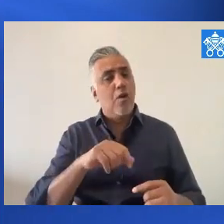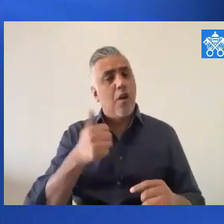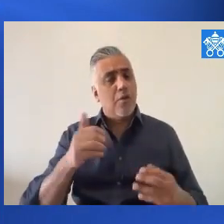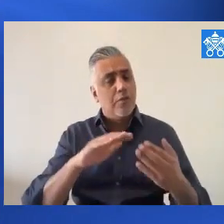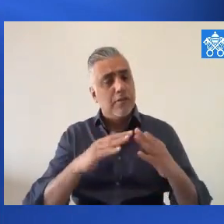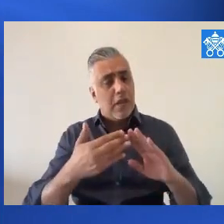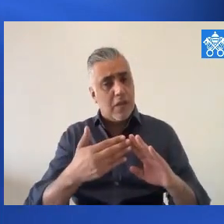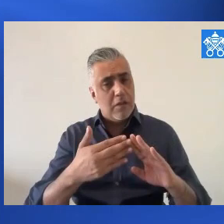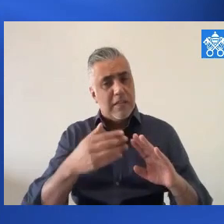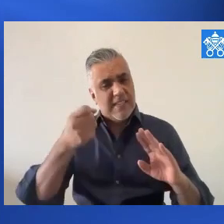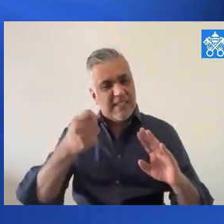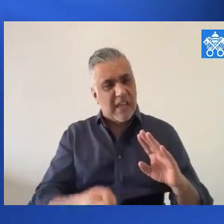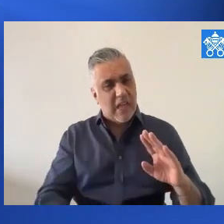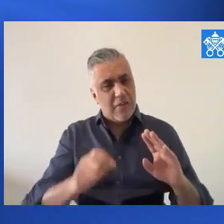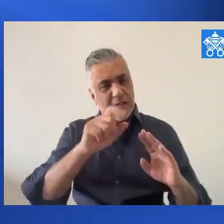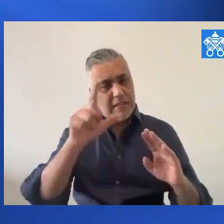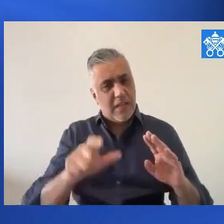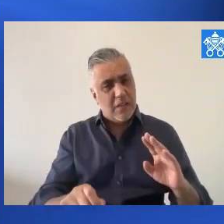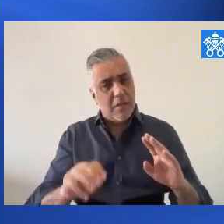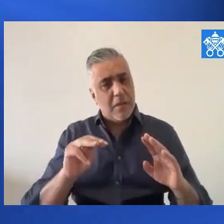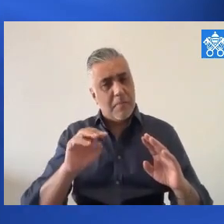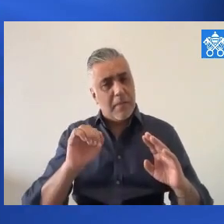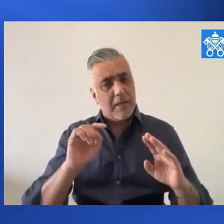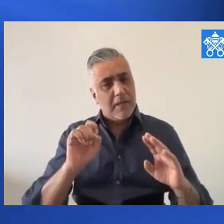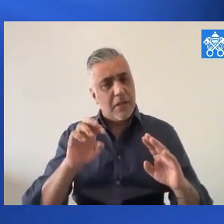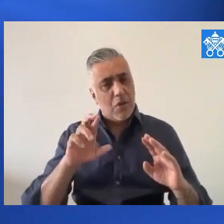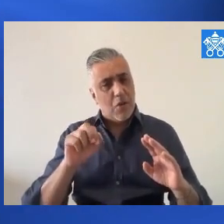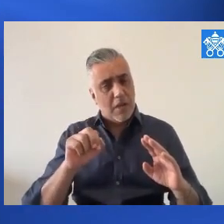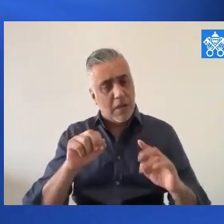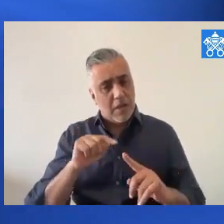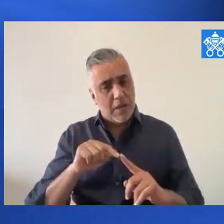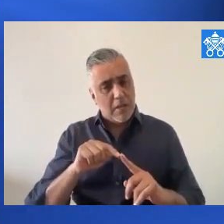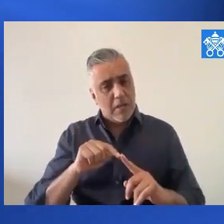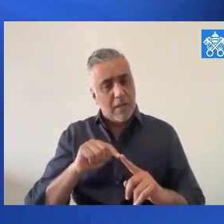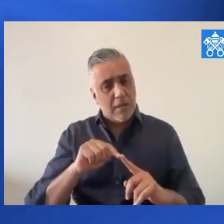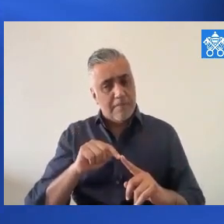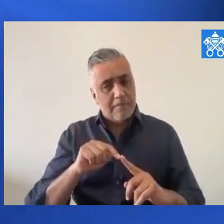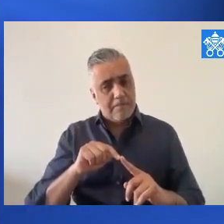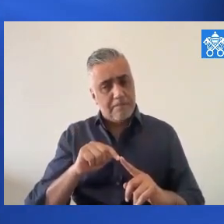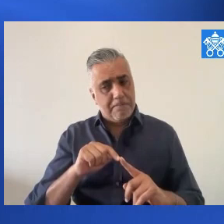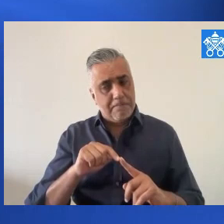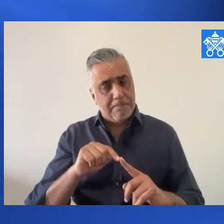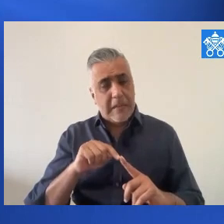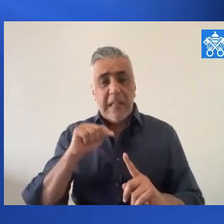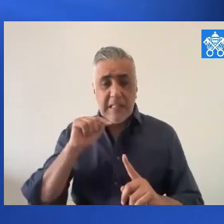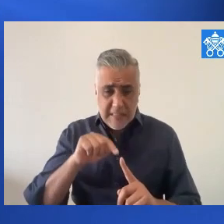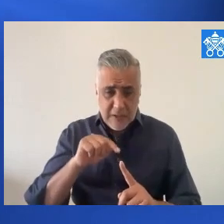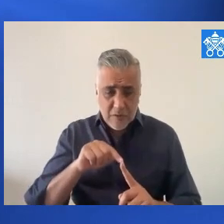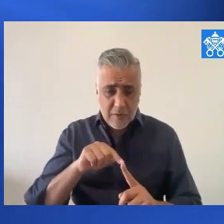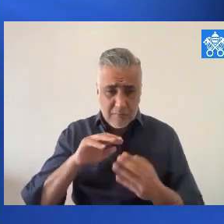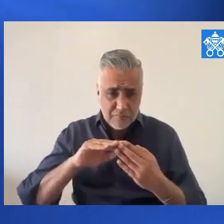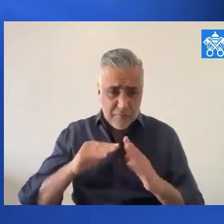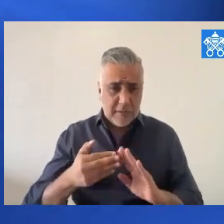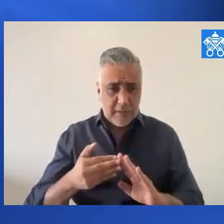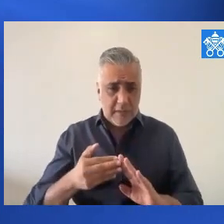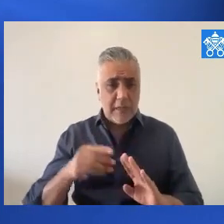Following Saturday, then, he went up to, or went down, that is, to the southern Italian city of Matera in the